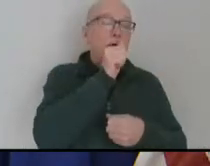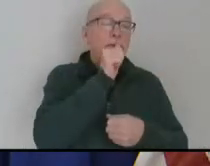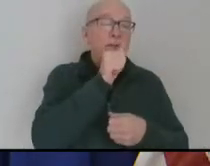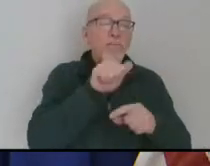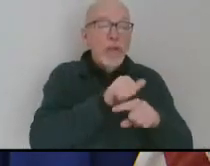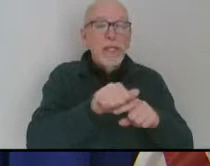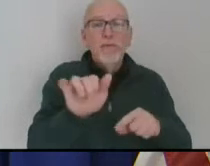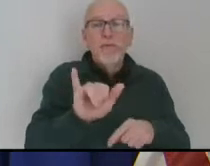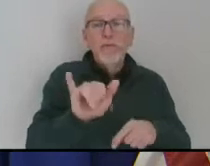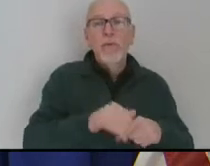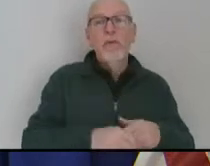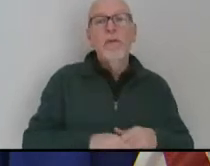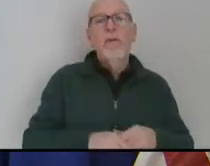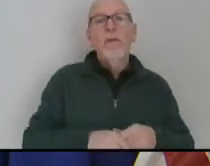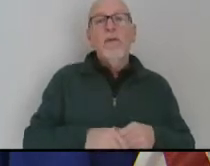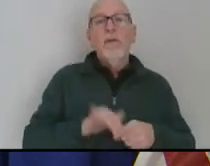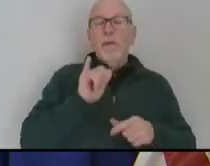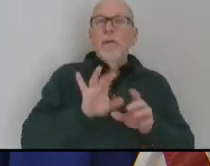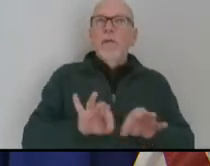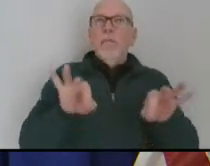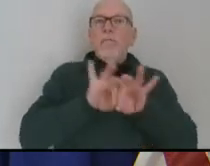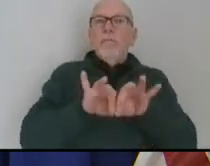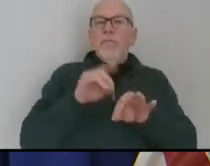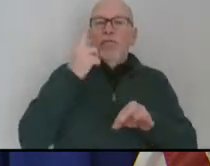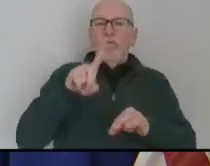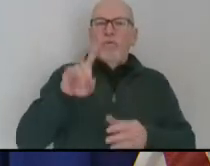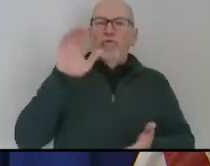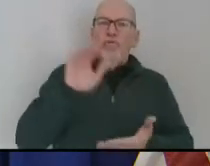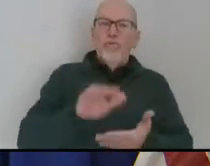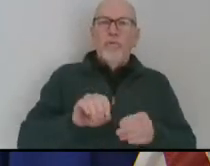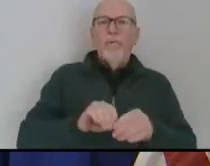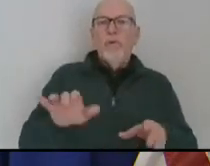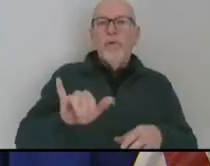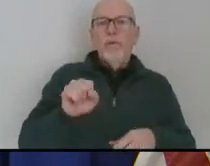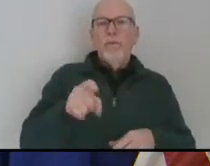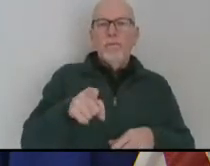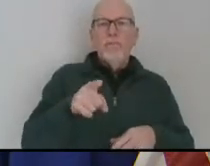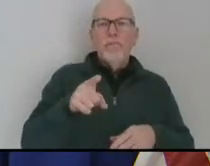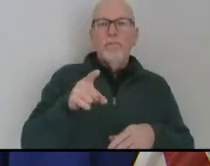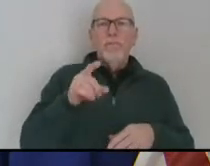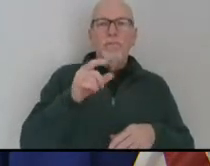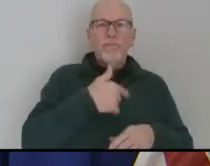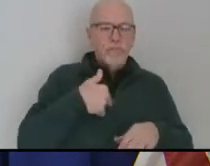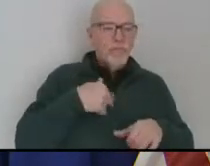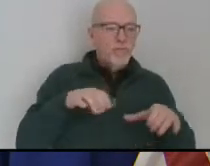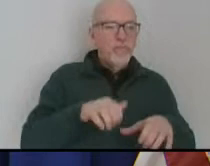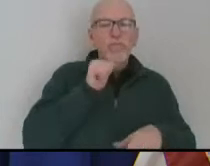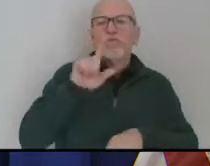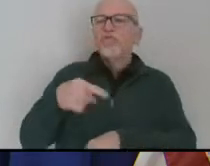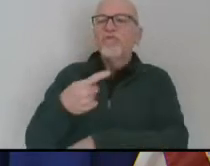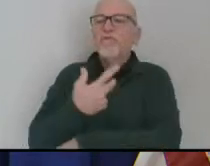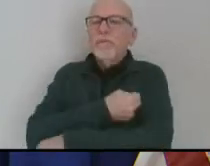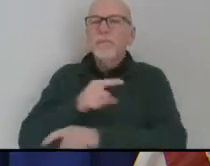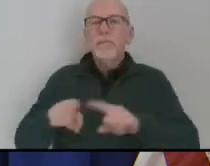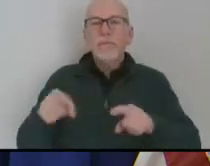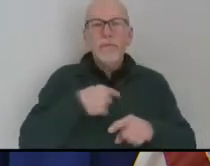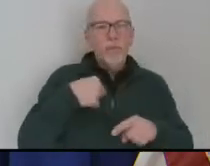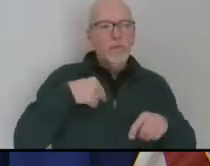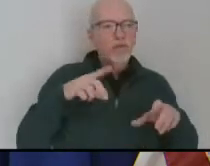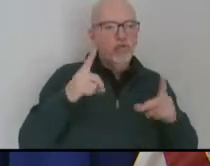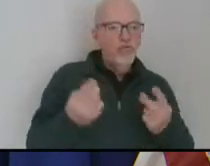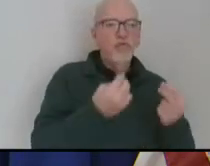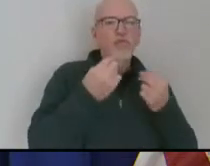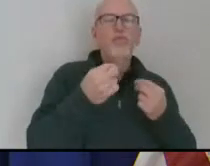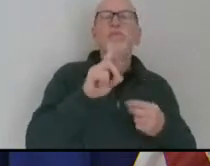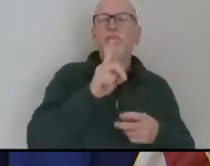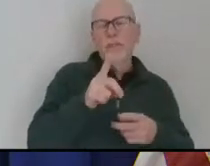practices is key to slowing the spread as well. So the vigilance part, not just the vaccine part, critically important to what